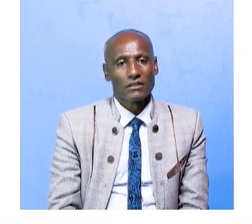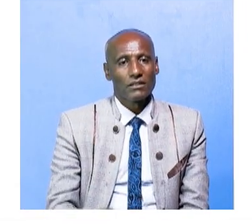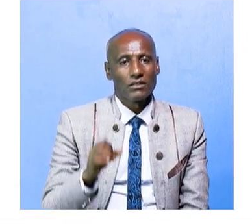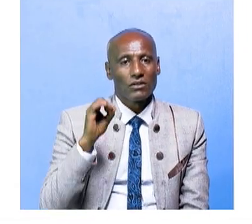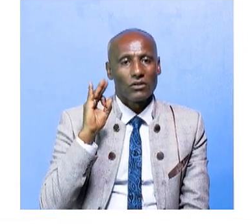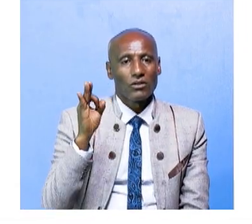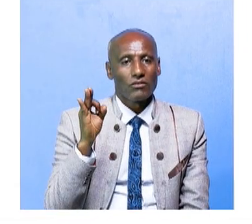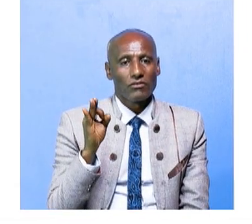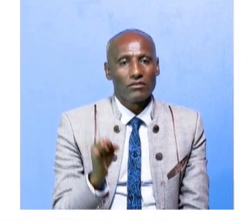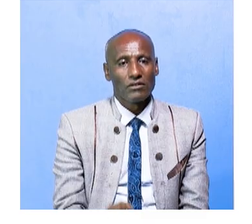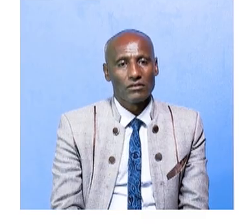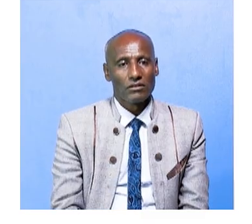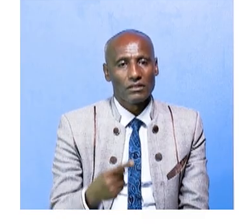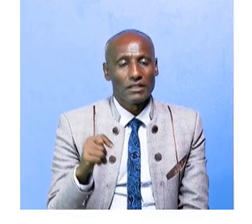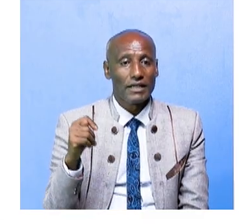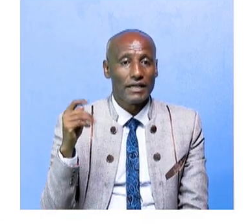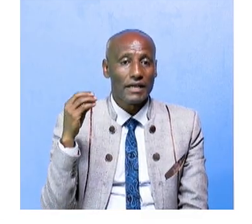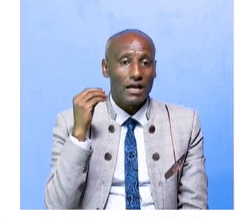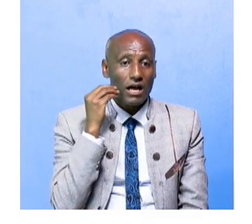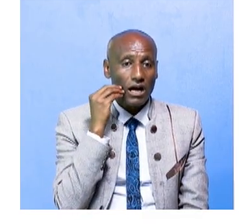of the house